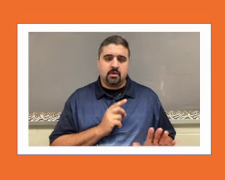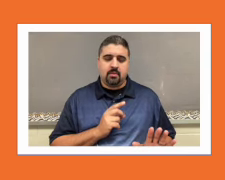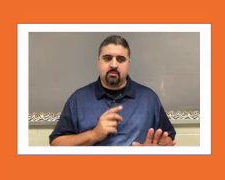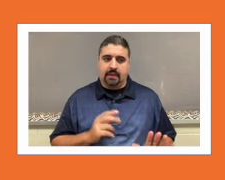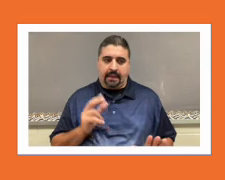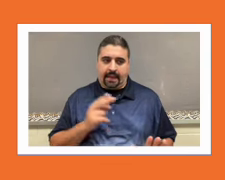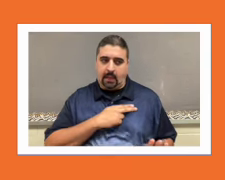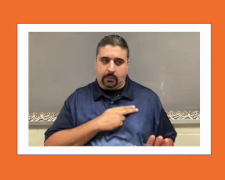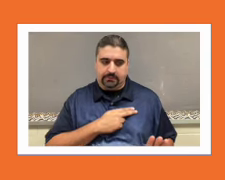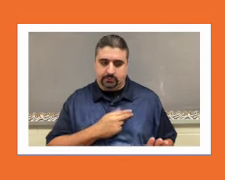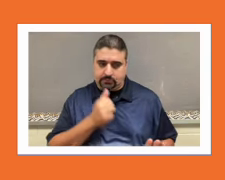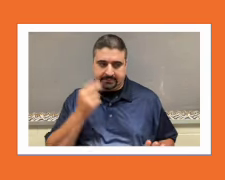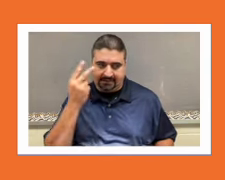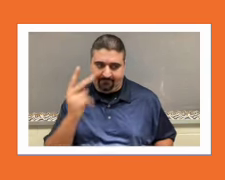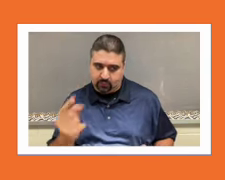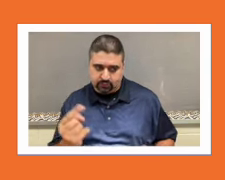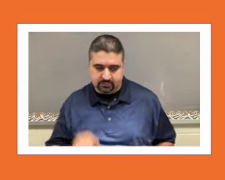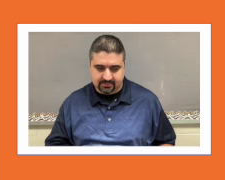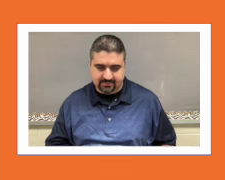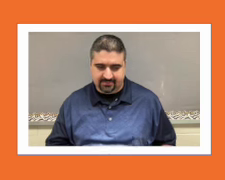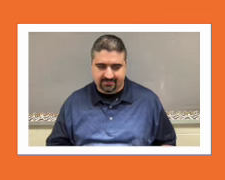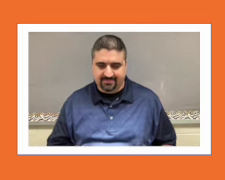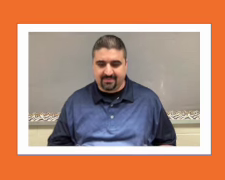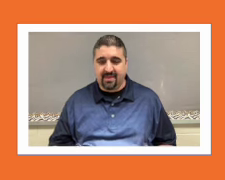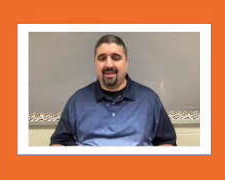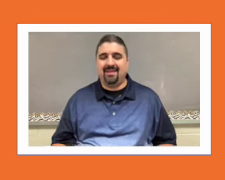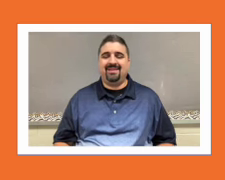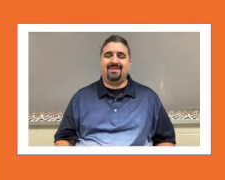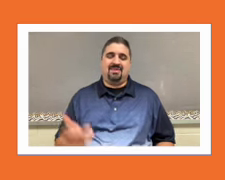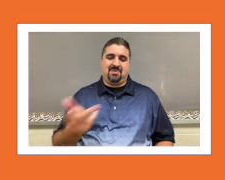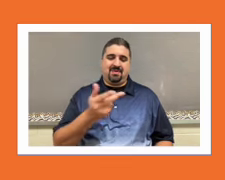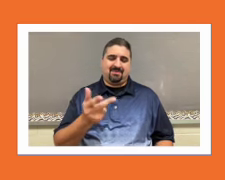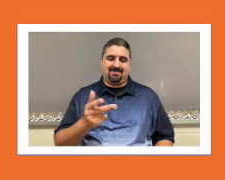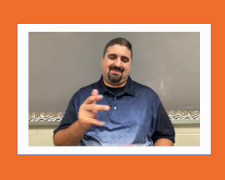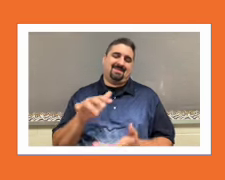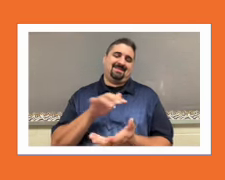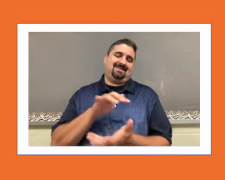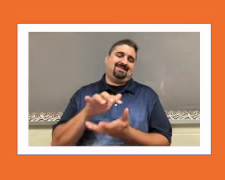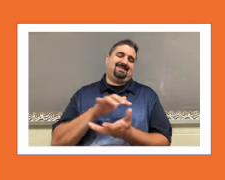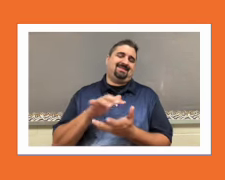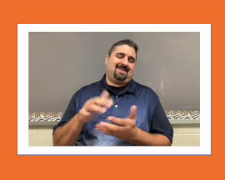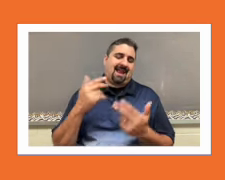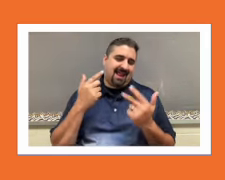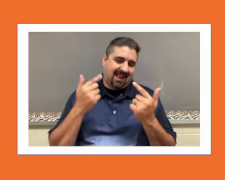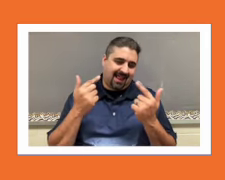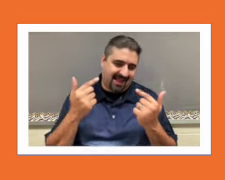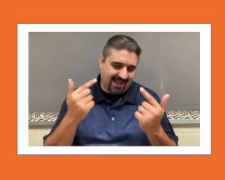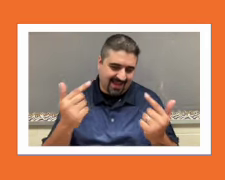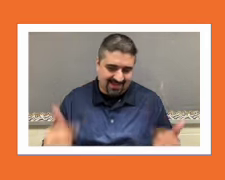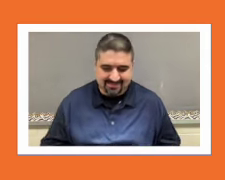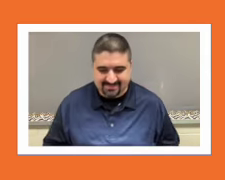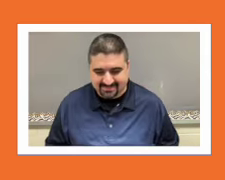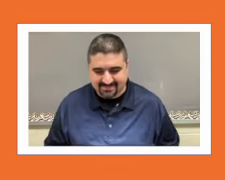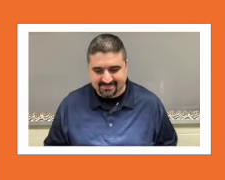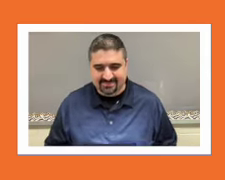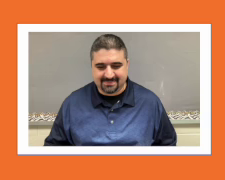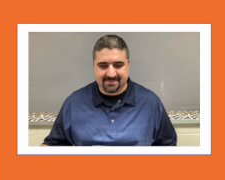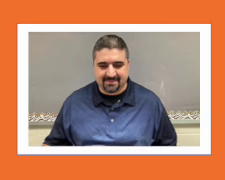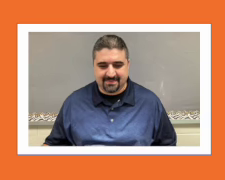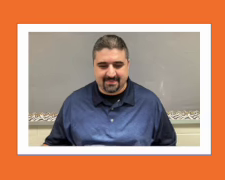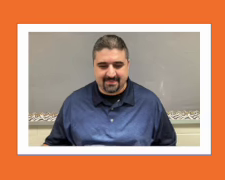Harry smiled. They even smiled at each other. I smiled too.